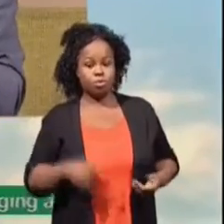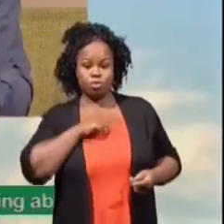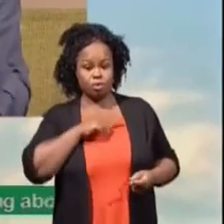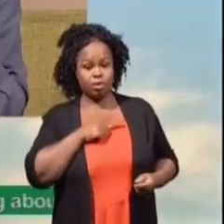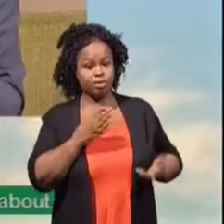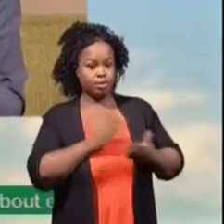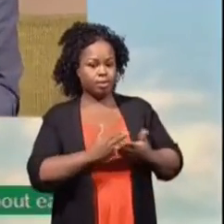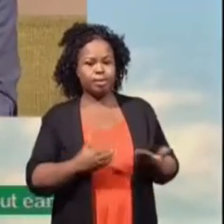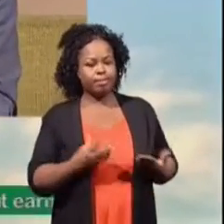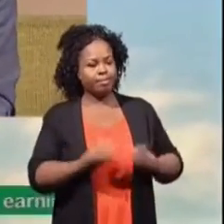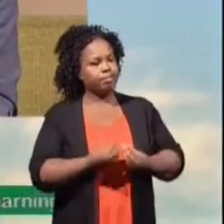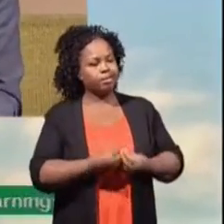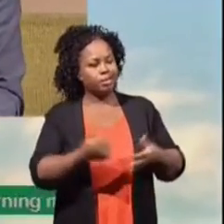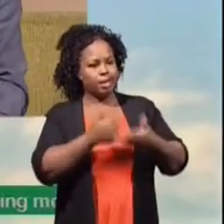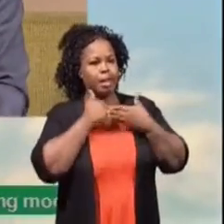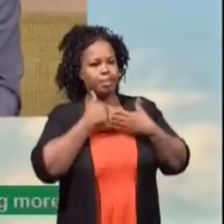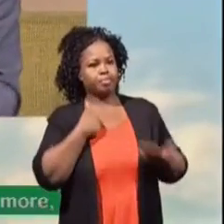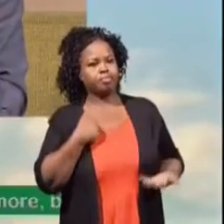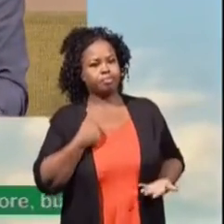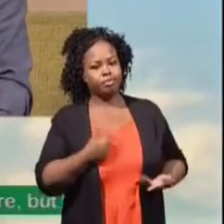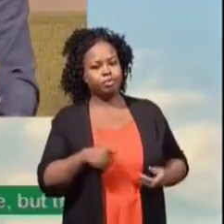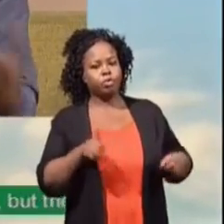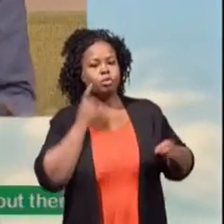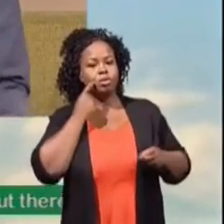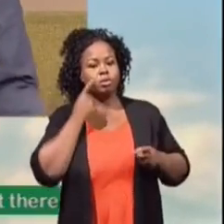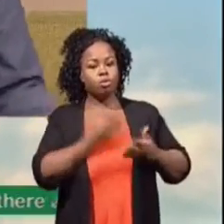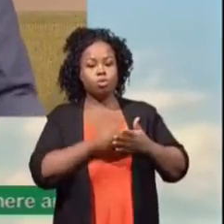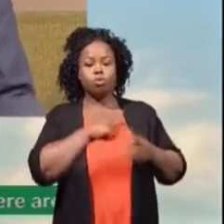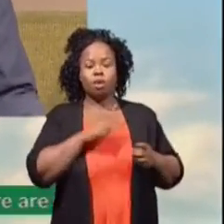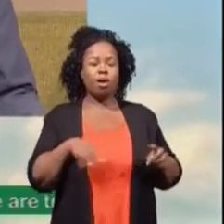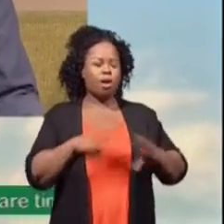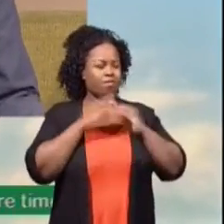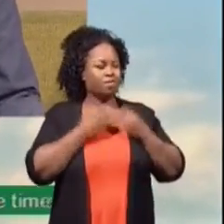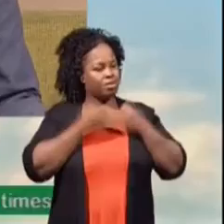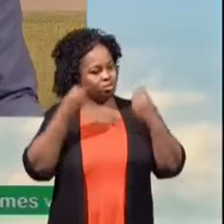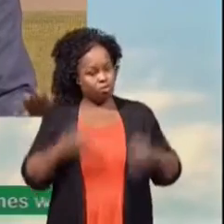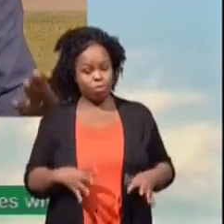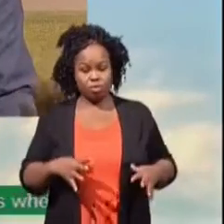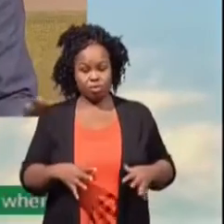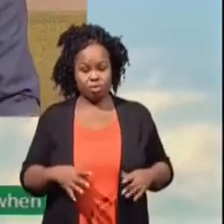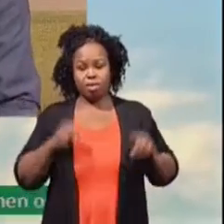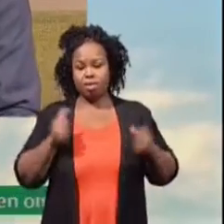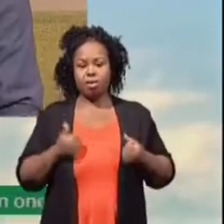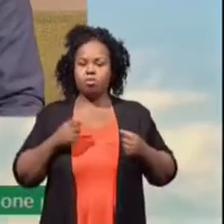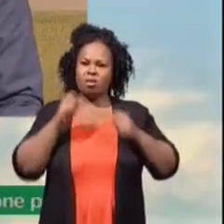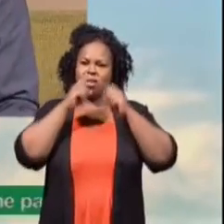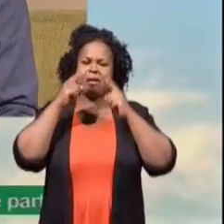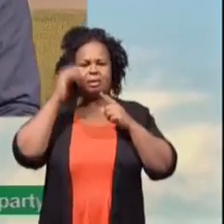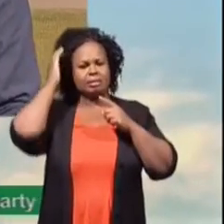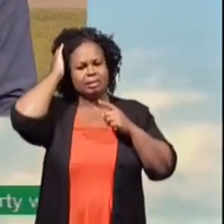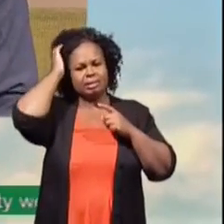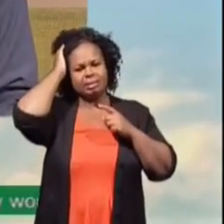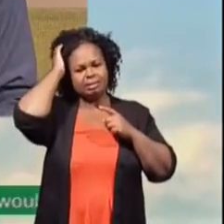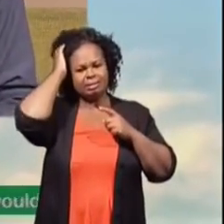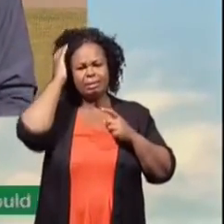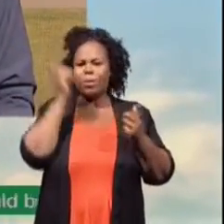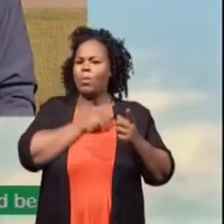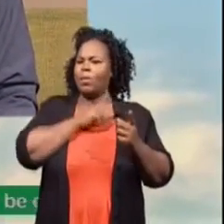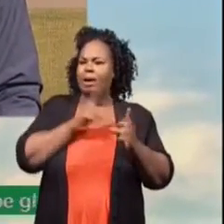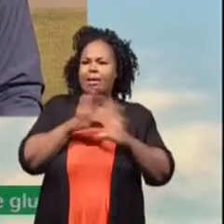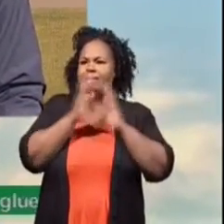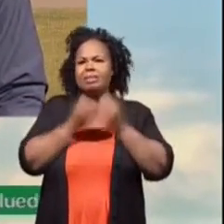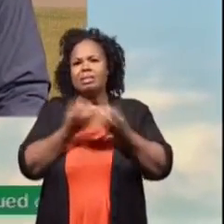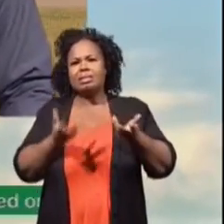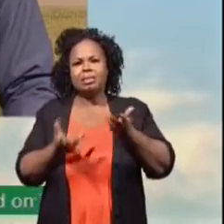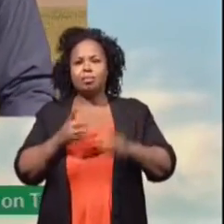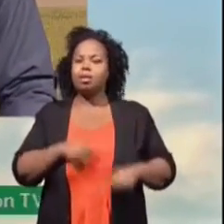endlini. I mean, these things into that has helped me nami ukuthi ngikhulu kwe ulahlekelwa everything. And we realize ukuthi why ulahlekelwa everything,